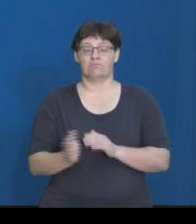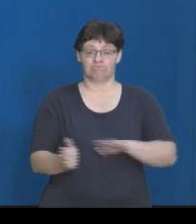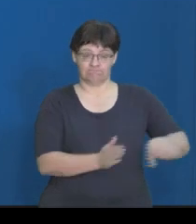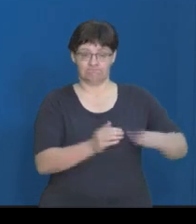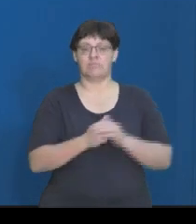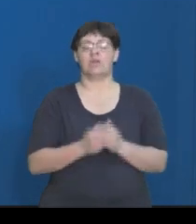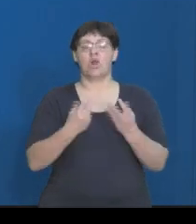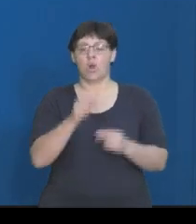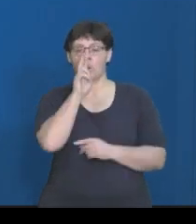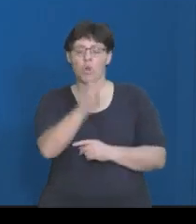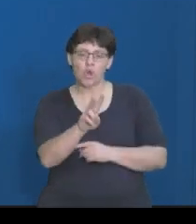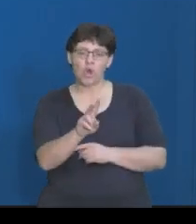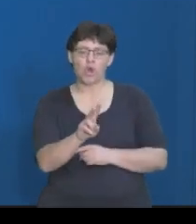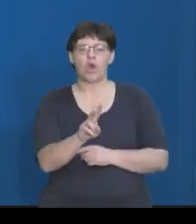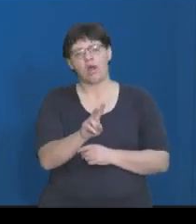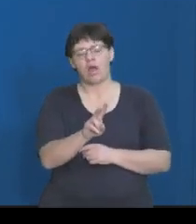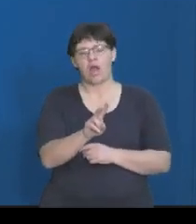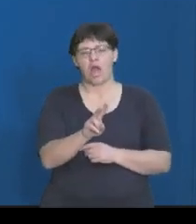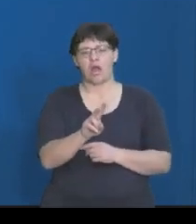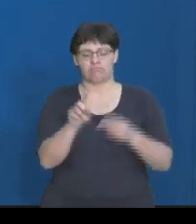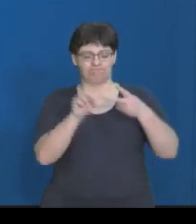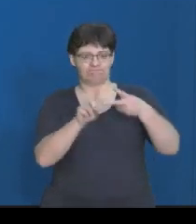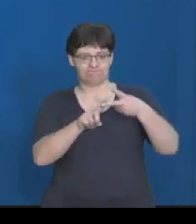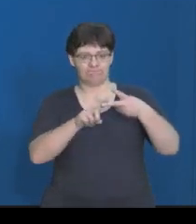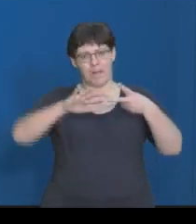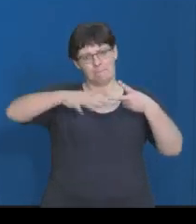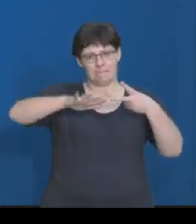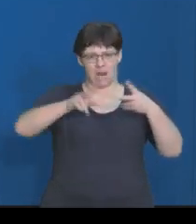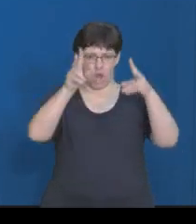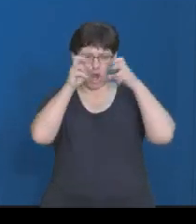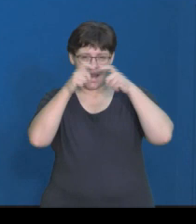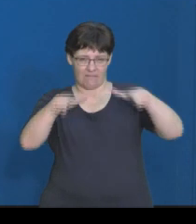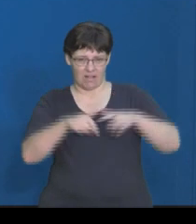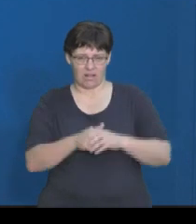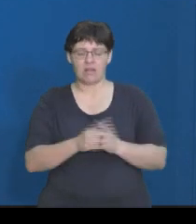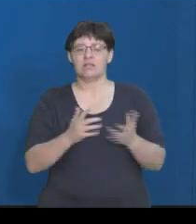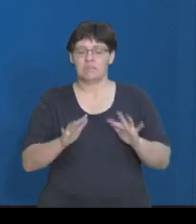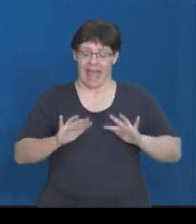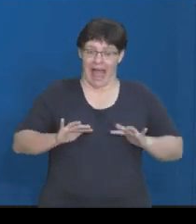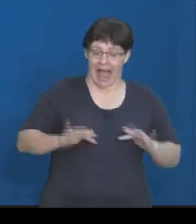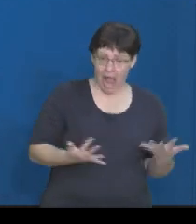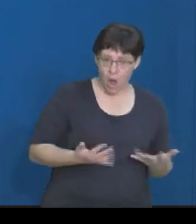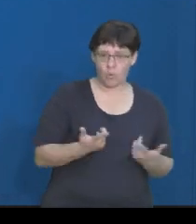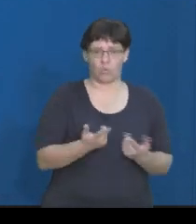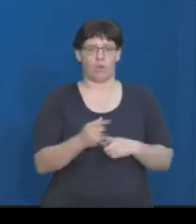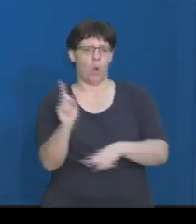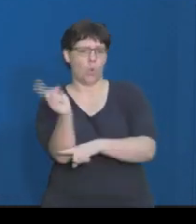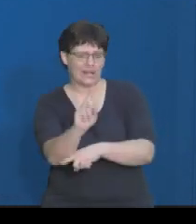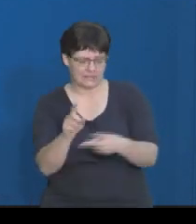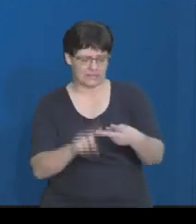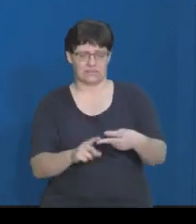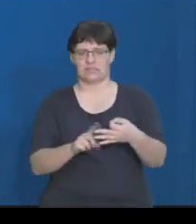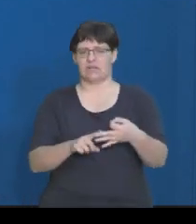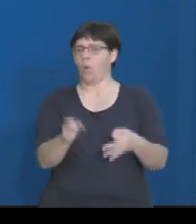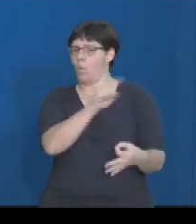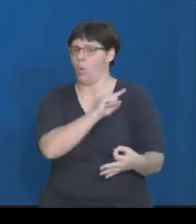look at questions that are microcognitive level. These are your how questions, your what questions,